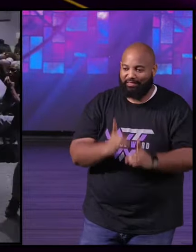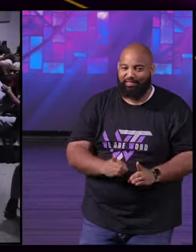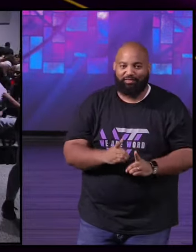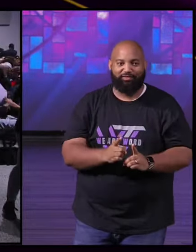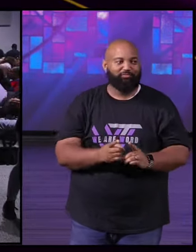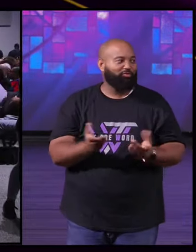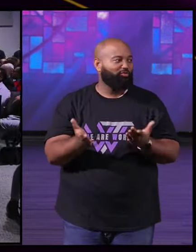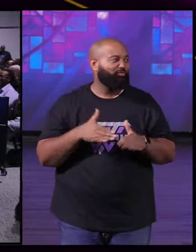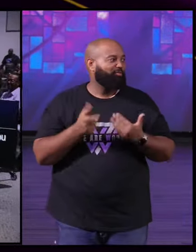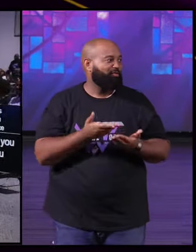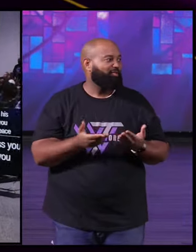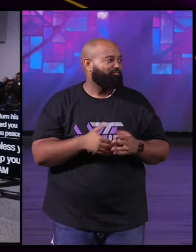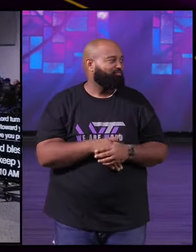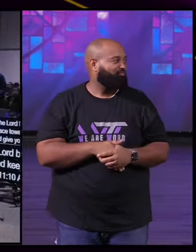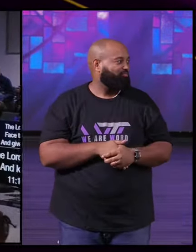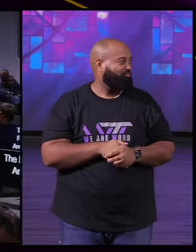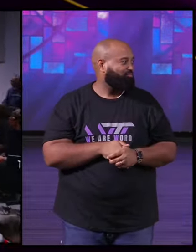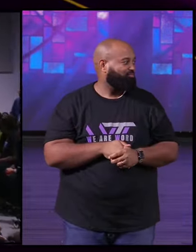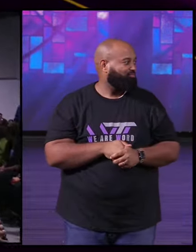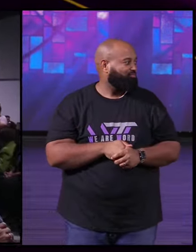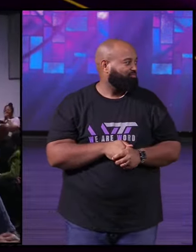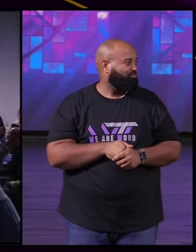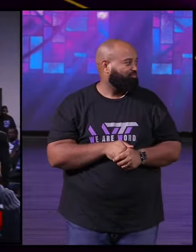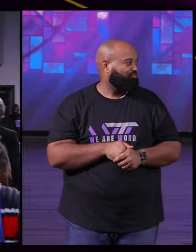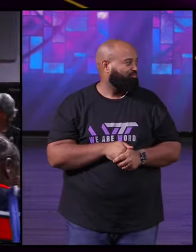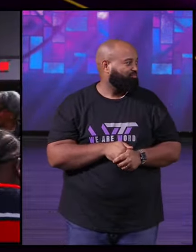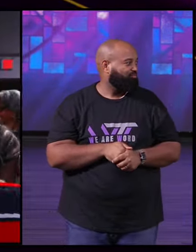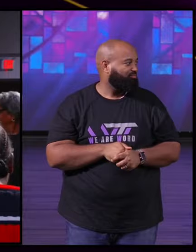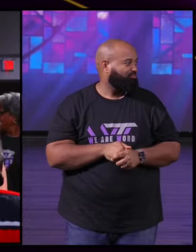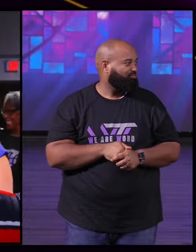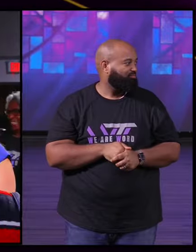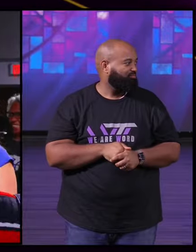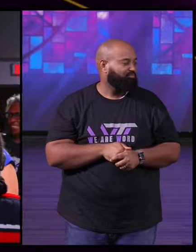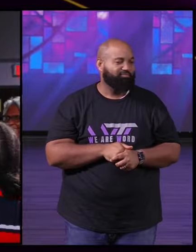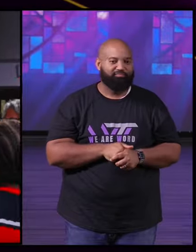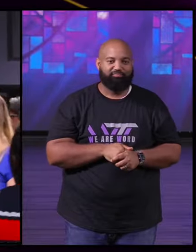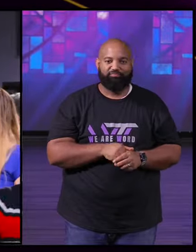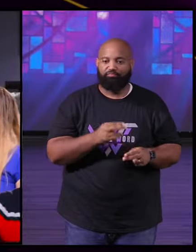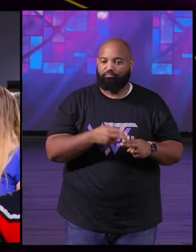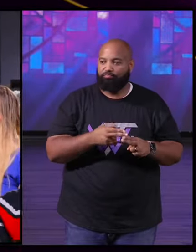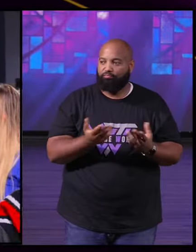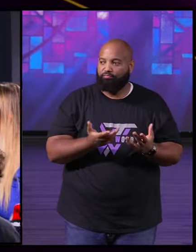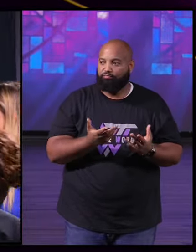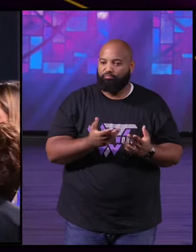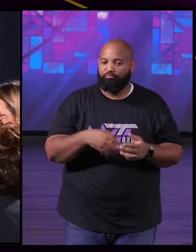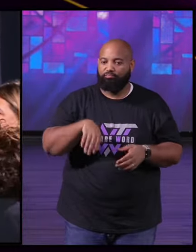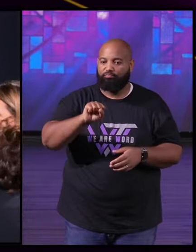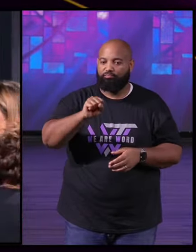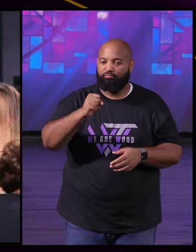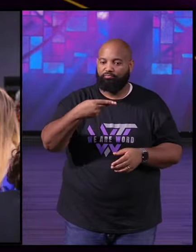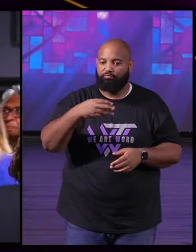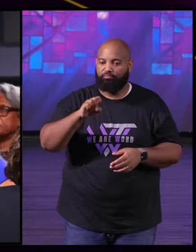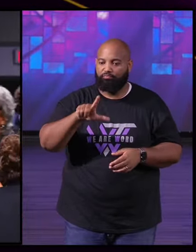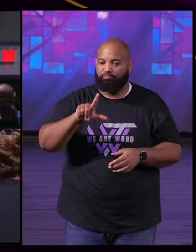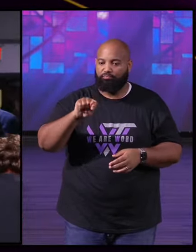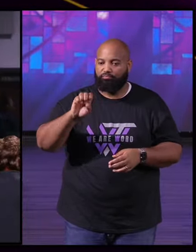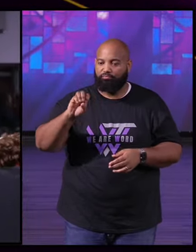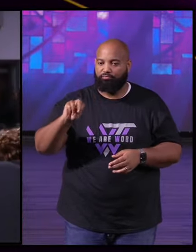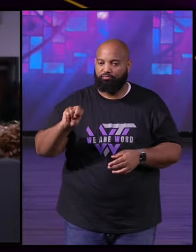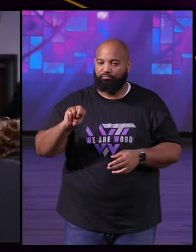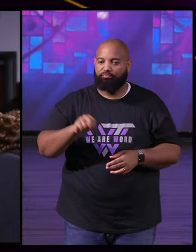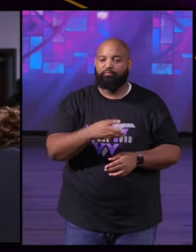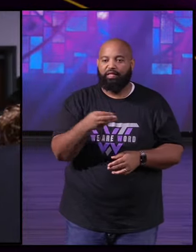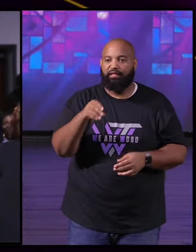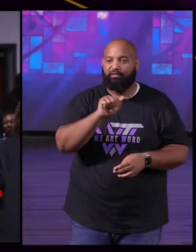ahead and go with her, okay? Come on. Bless you, family. Hey, my brother. Tell me your name, man. Shelton. And who are you?